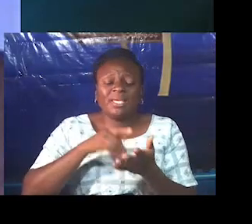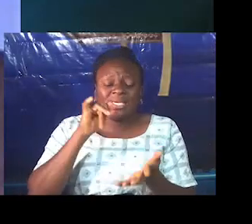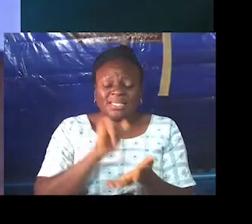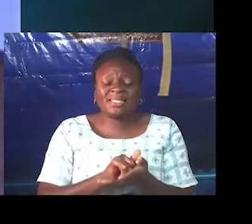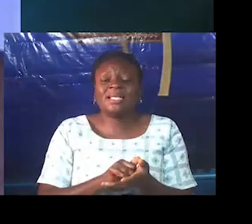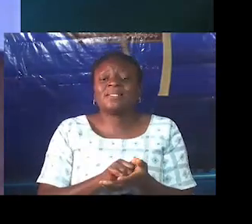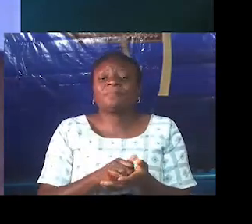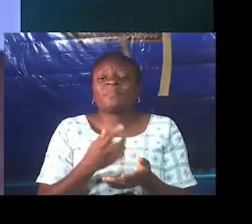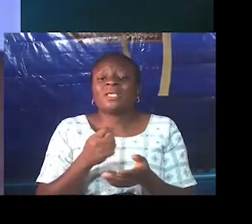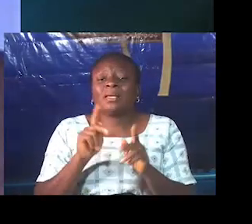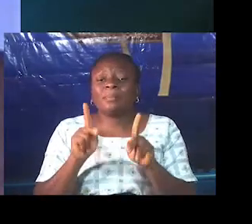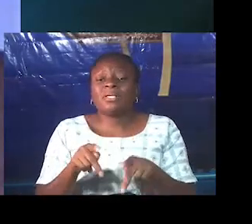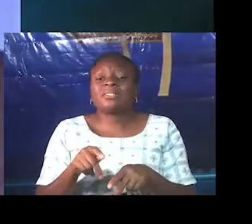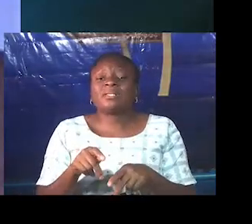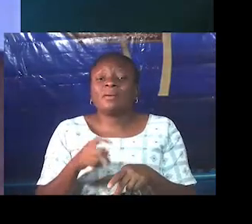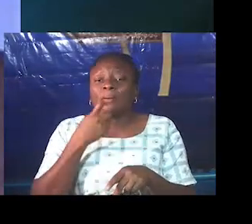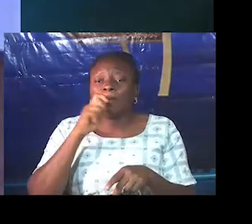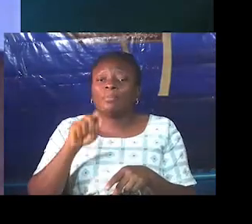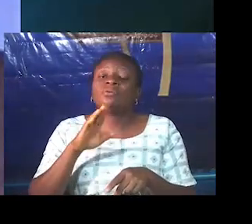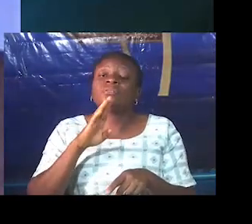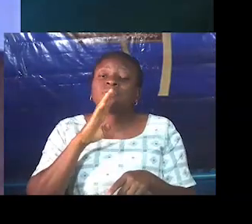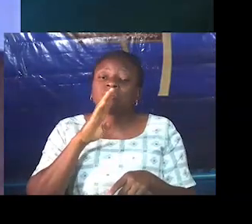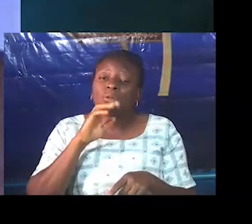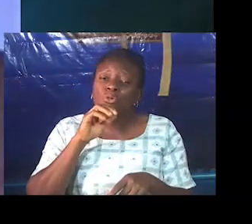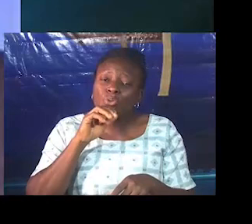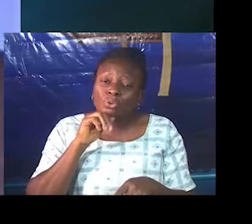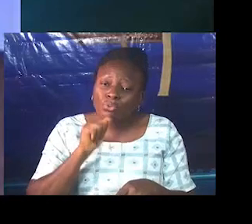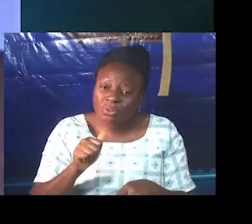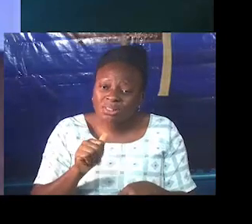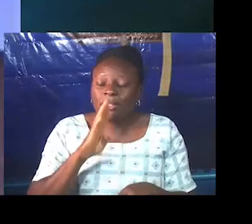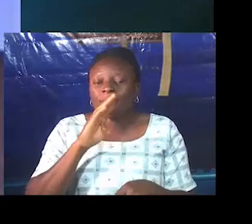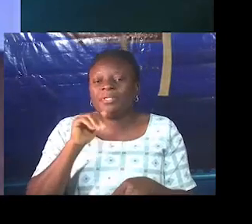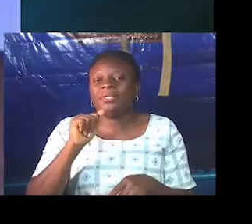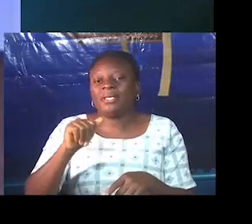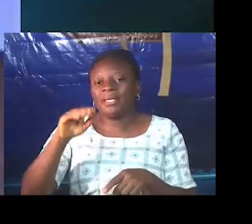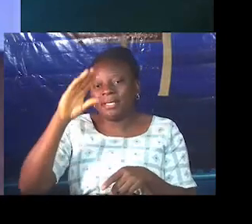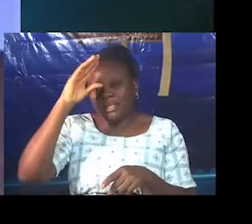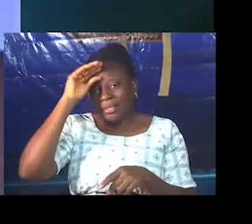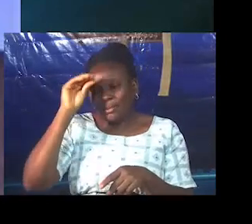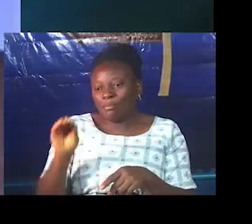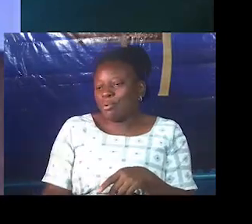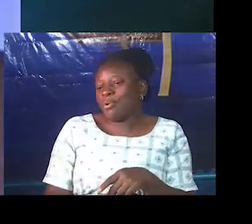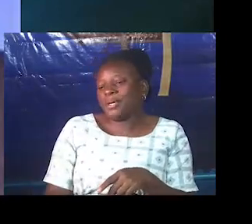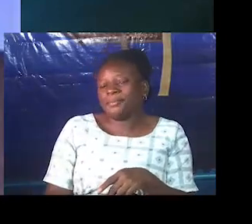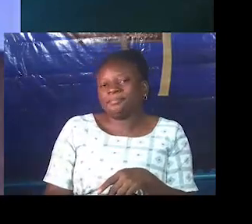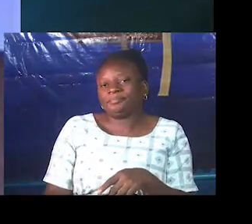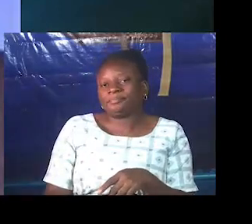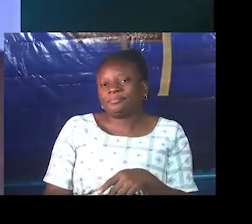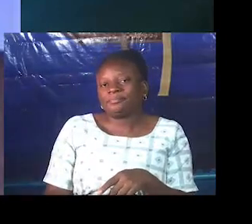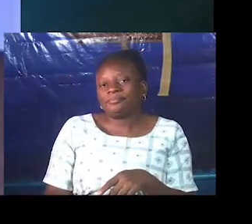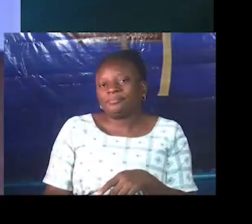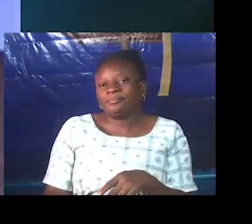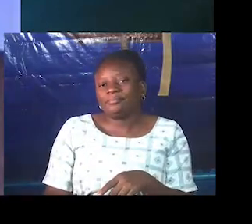shall a boy leave his father and mother. A boy is still under the tutelage of his father and mother.